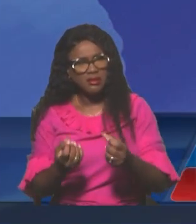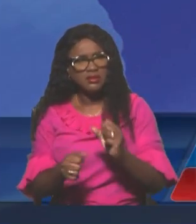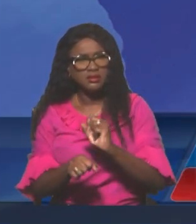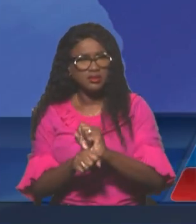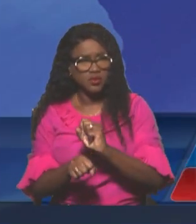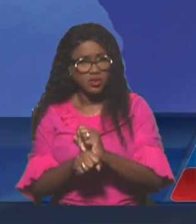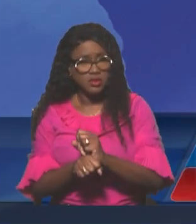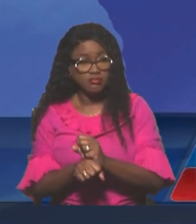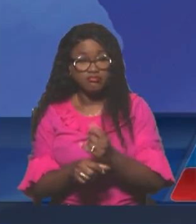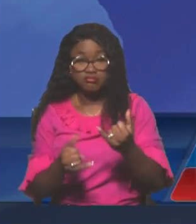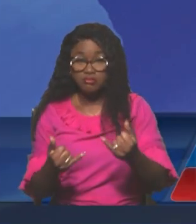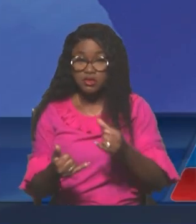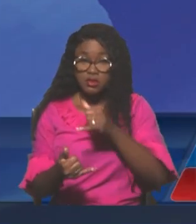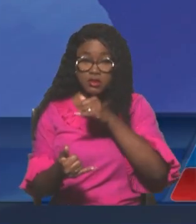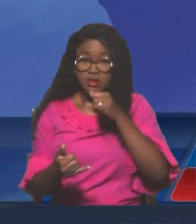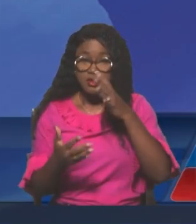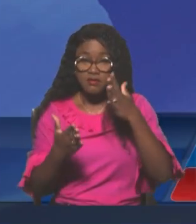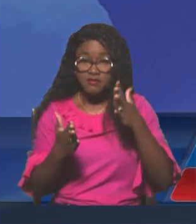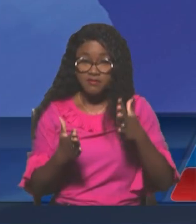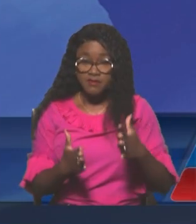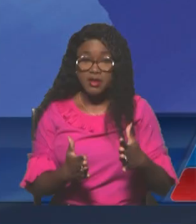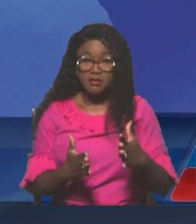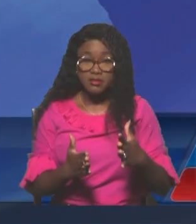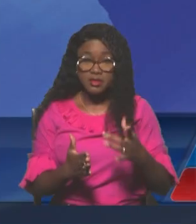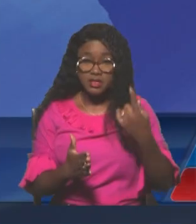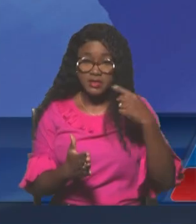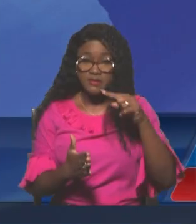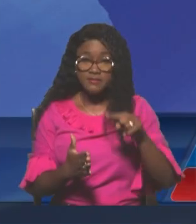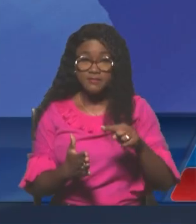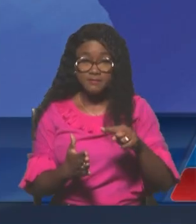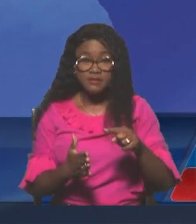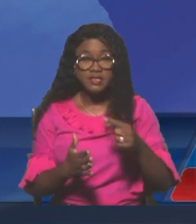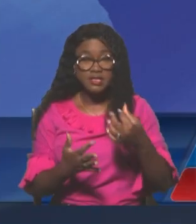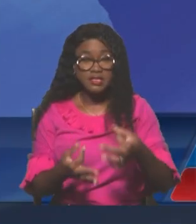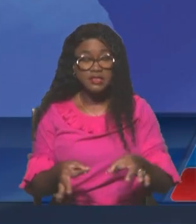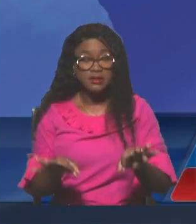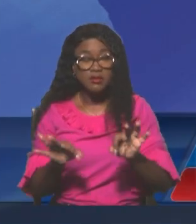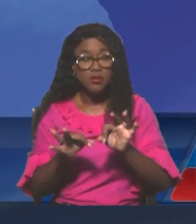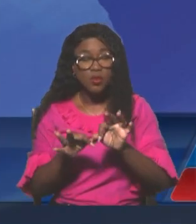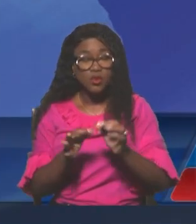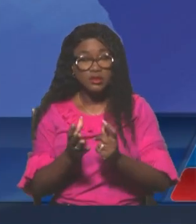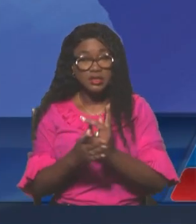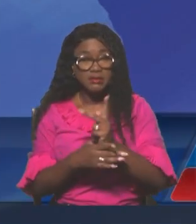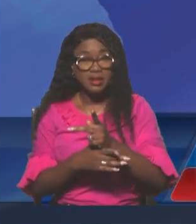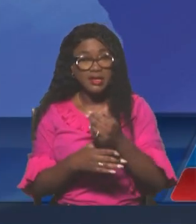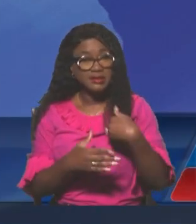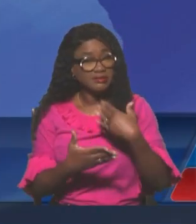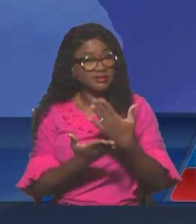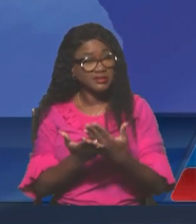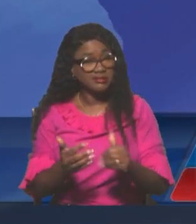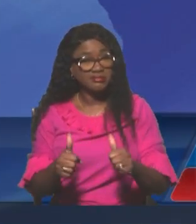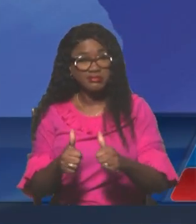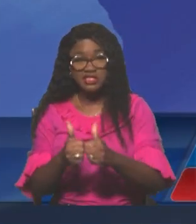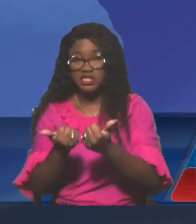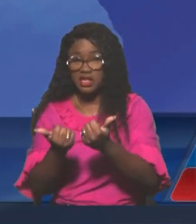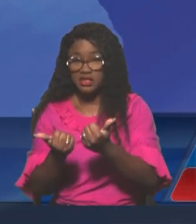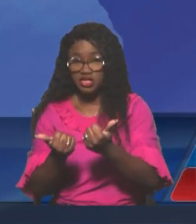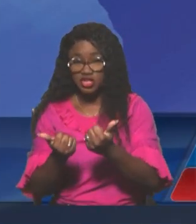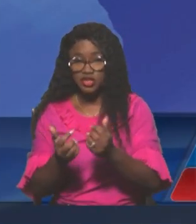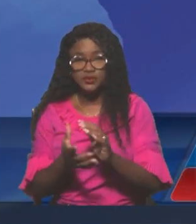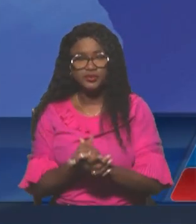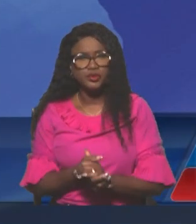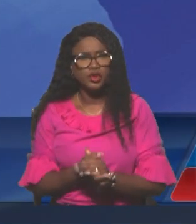For farmers, the growth of these essential crops comes with challenges. In this week's Keeping It Green, we look at how